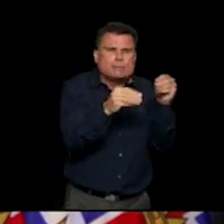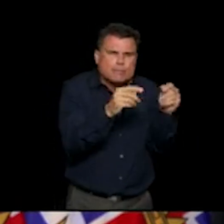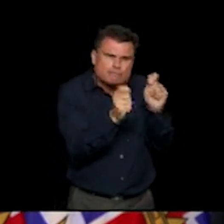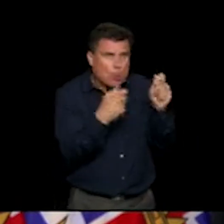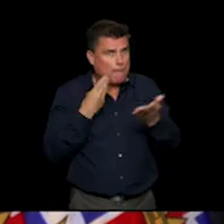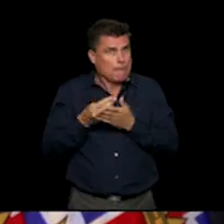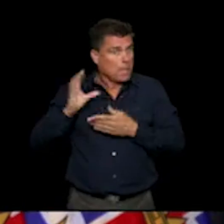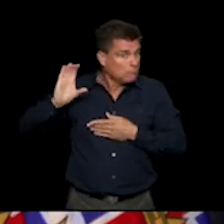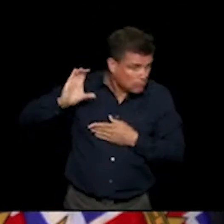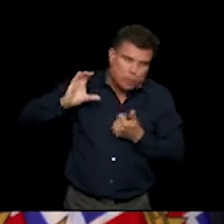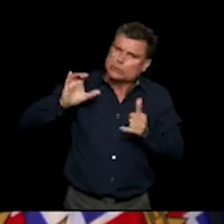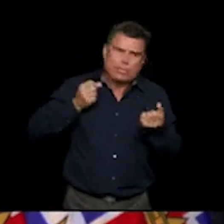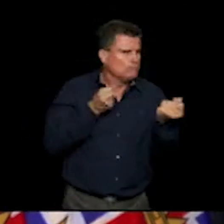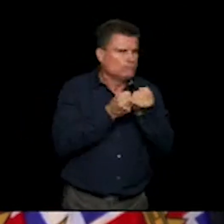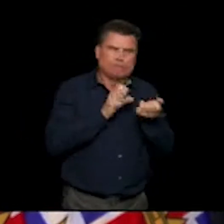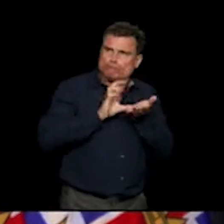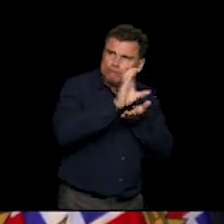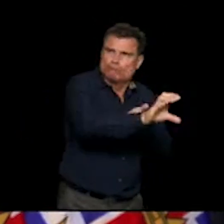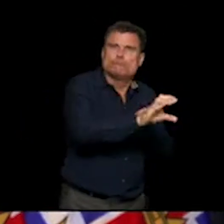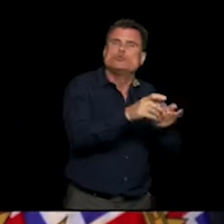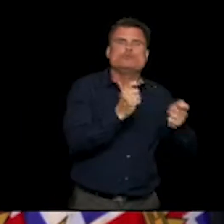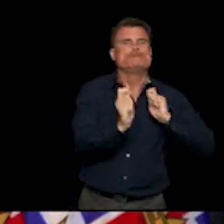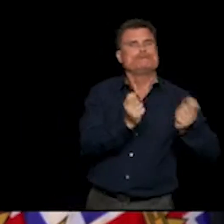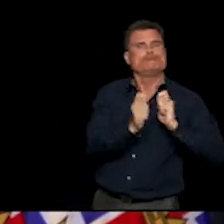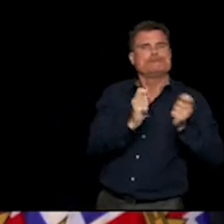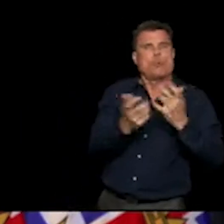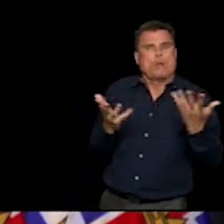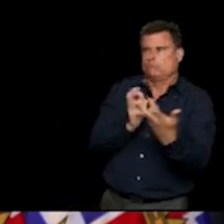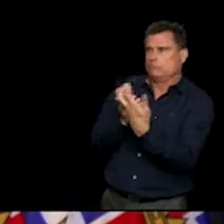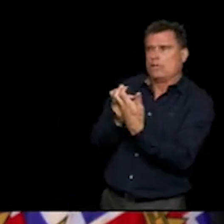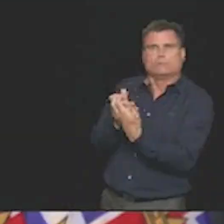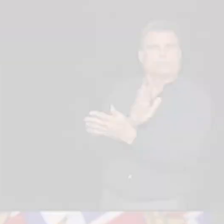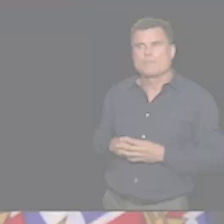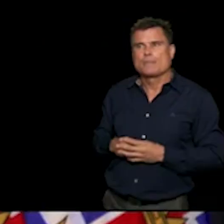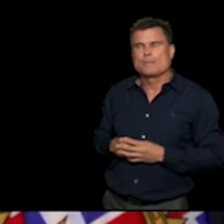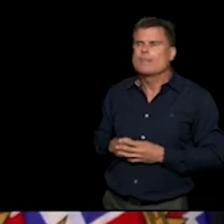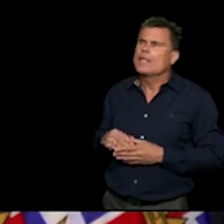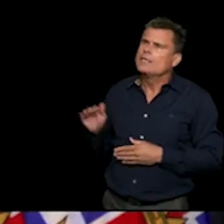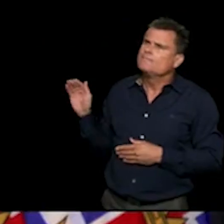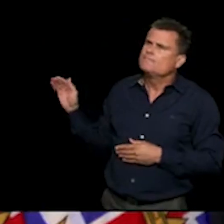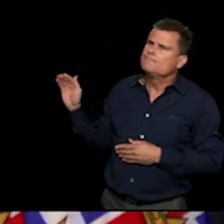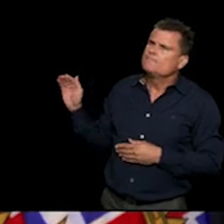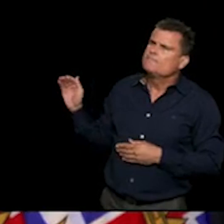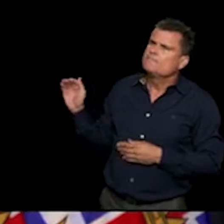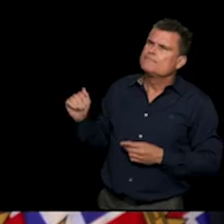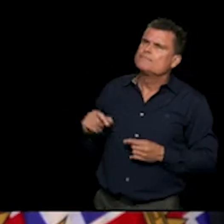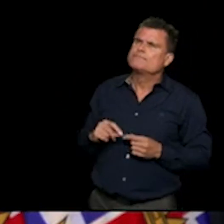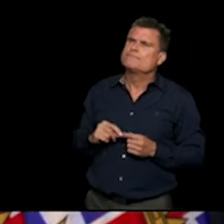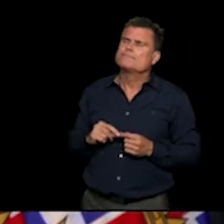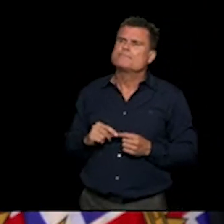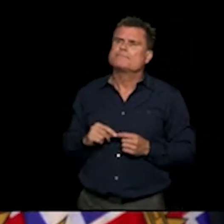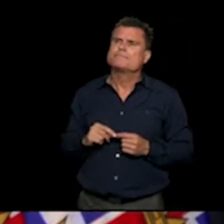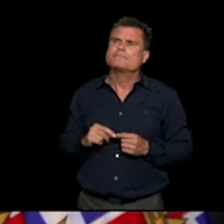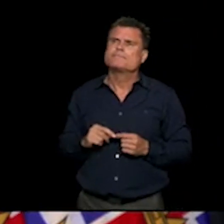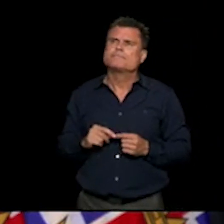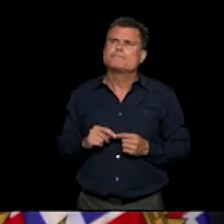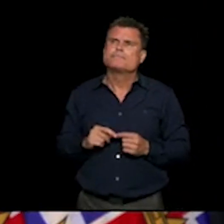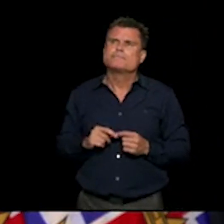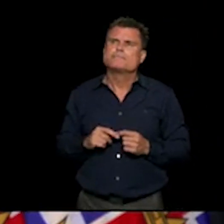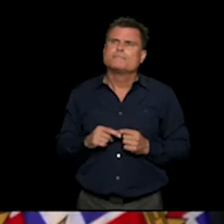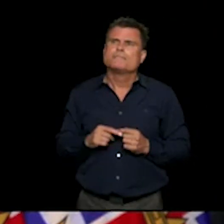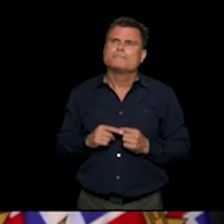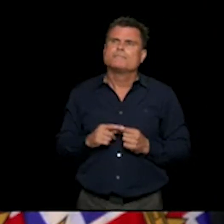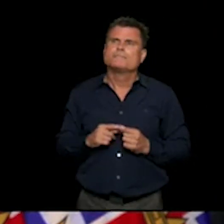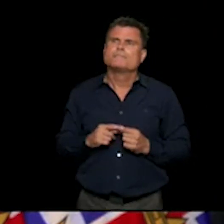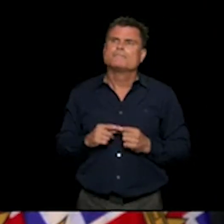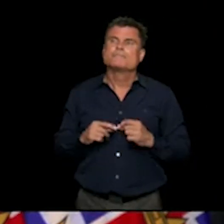and nimble and provide the responses and education programs that they need to do for their local families. I'm just wondering, lastly, just a little bit more clarity on the